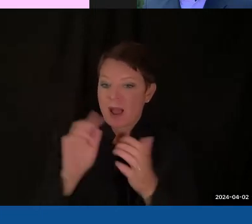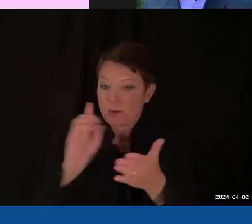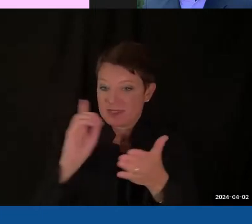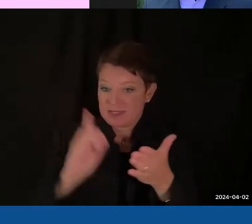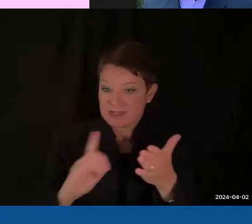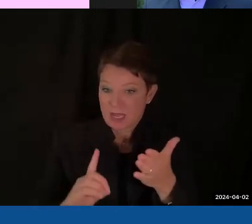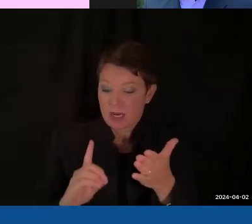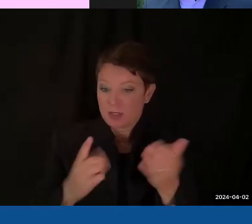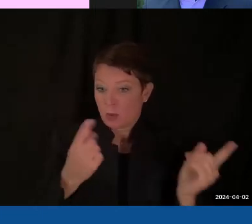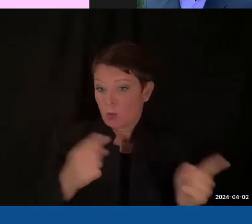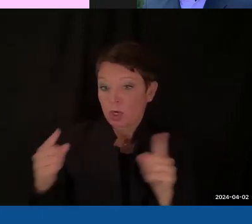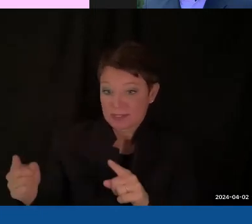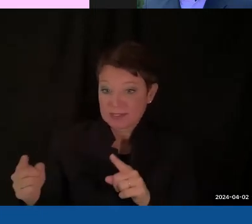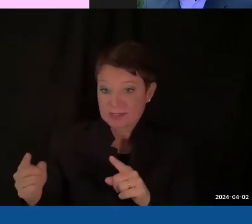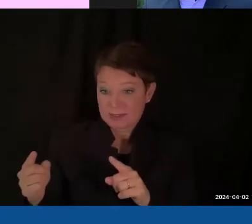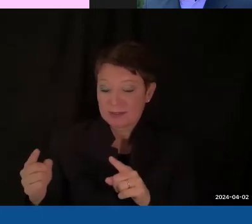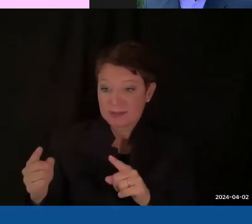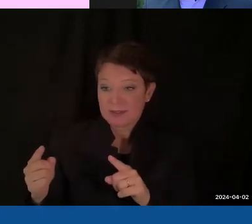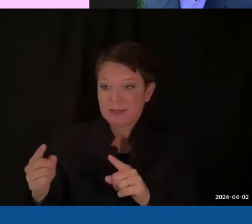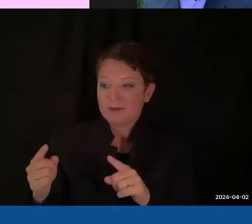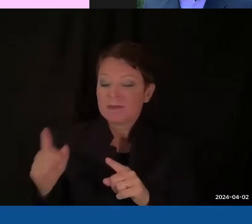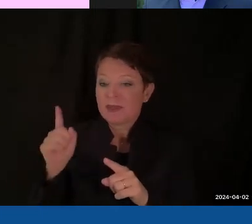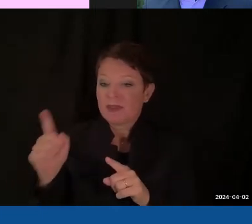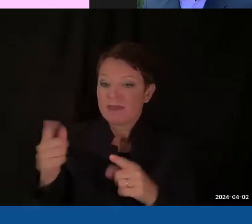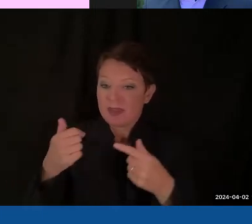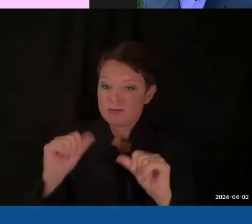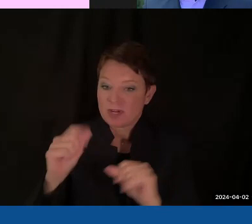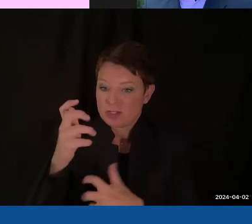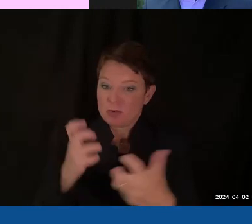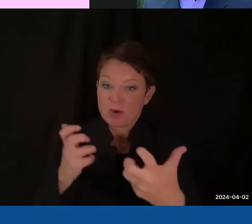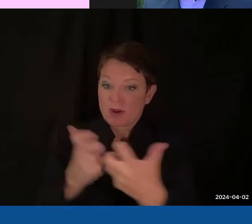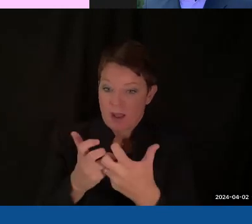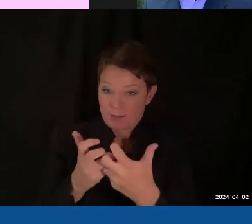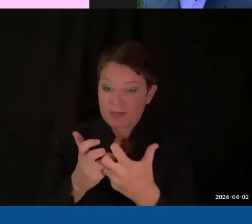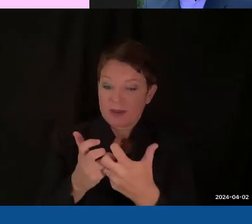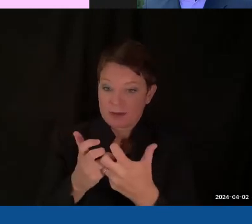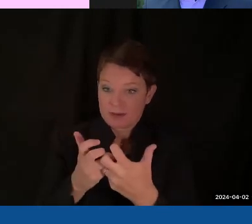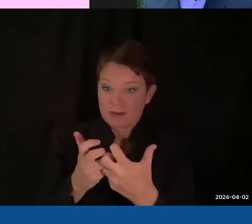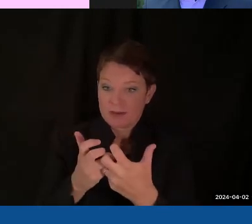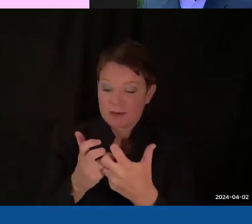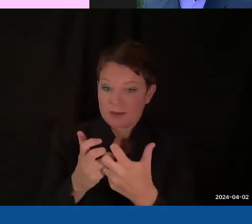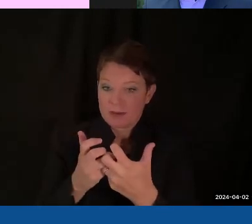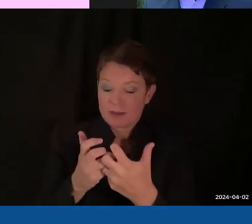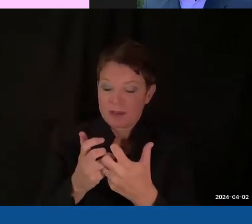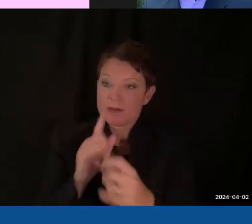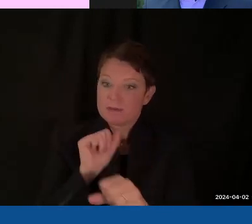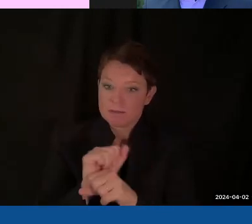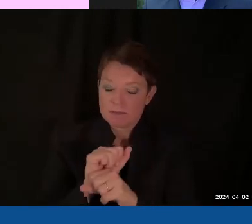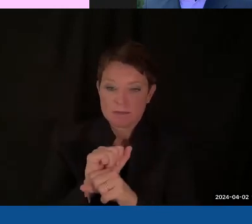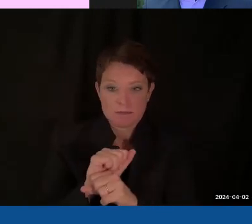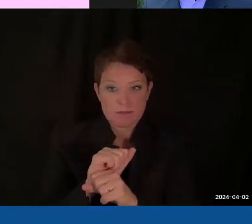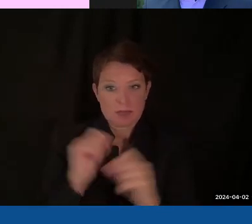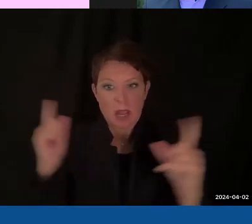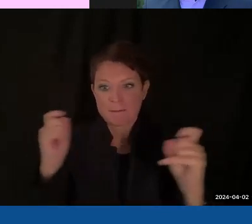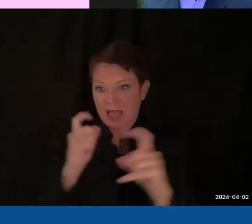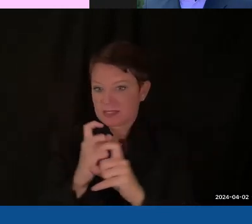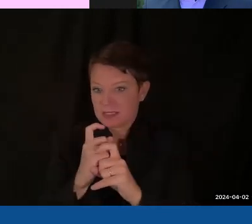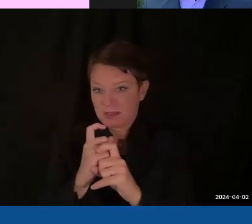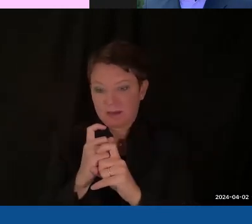design works, they've tried to accommodate the immense complexity